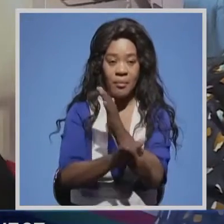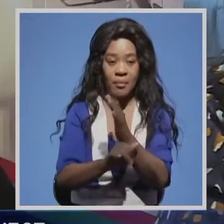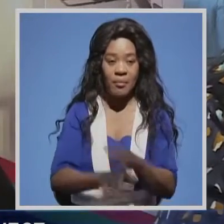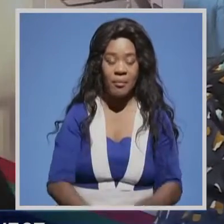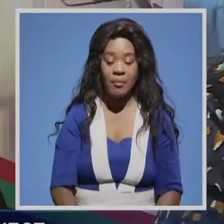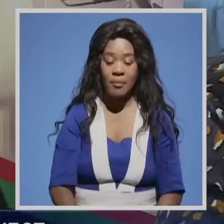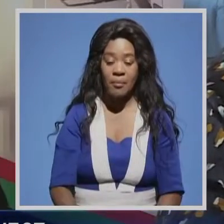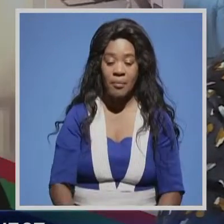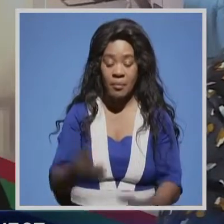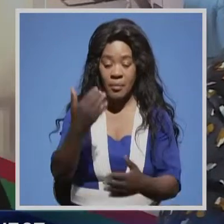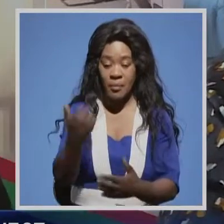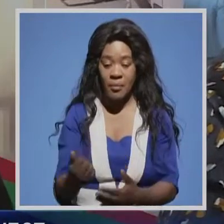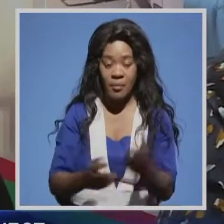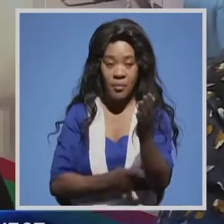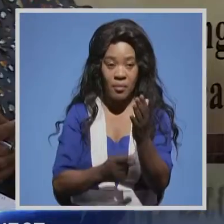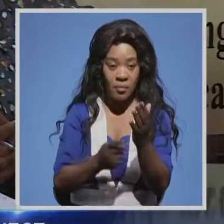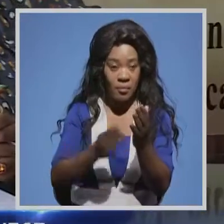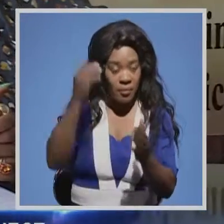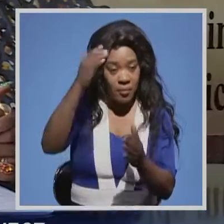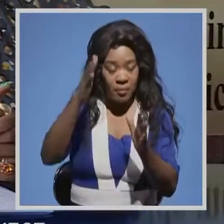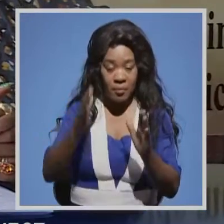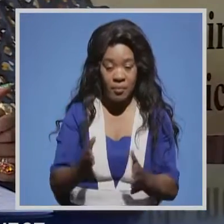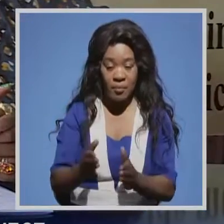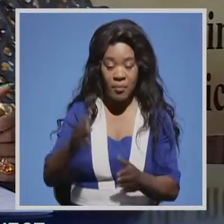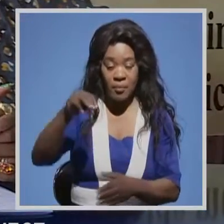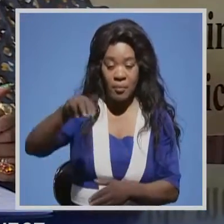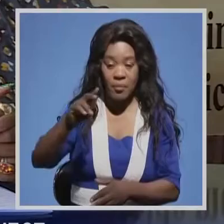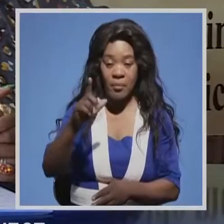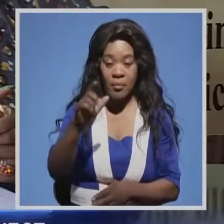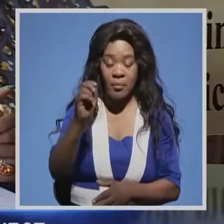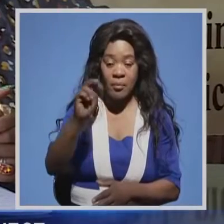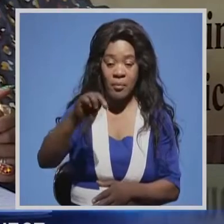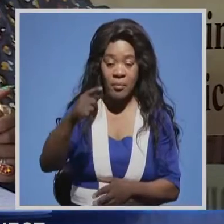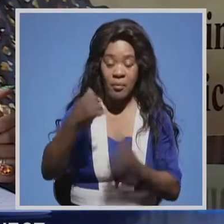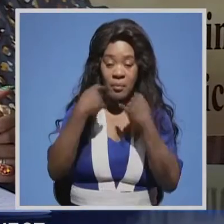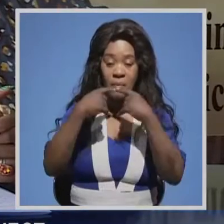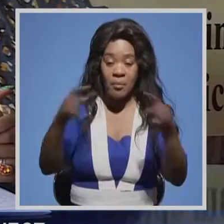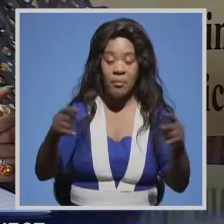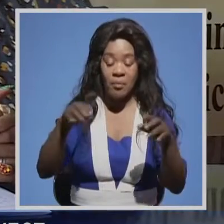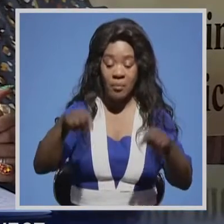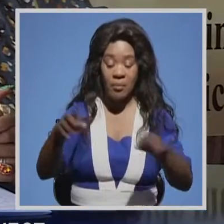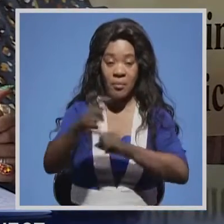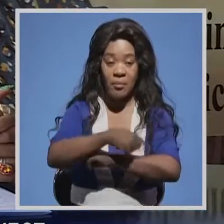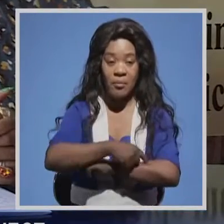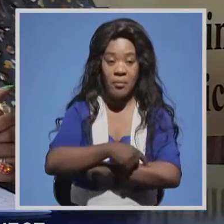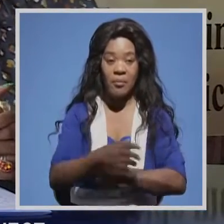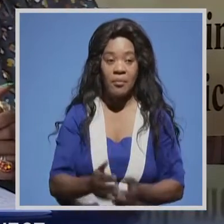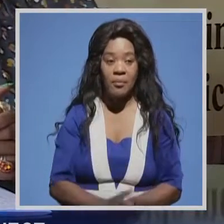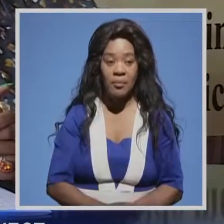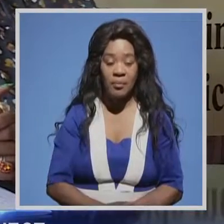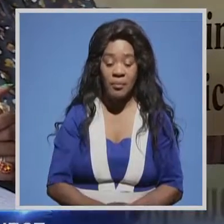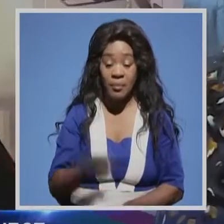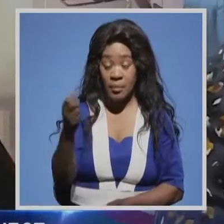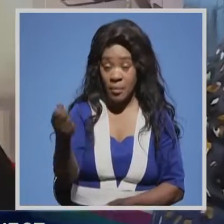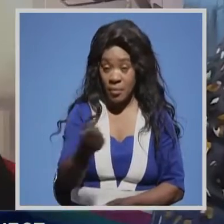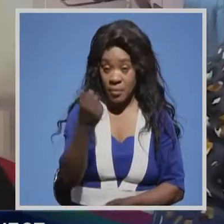Youth, Sports and Child Development Minister Emmanuel Mulenga disclosed the development at the joint press briefing in Lusaka. This coming